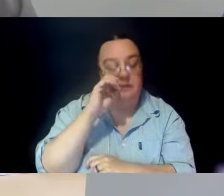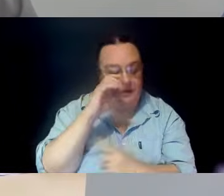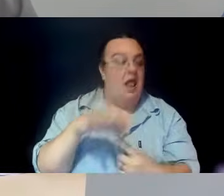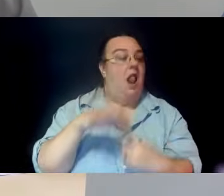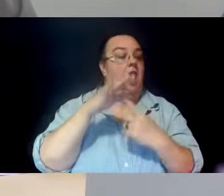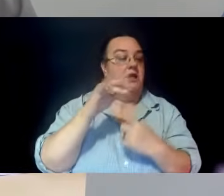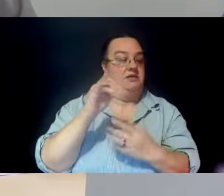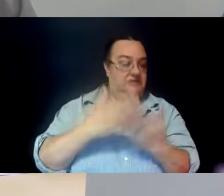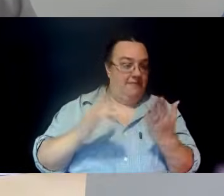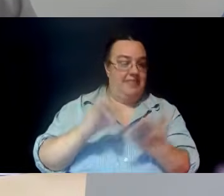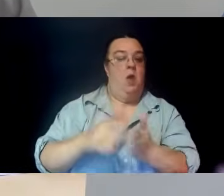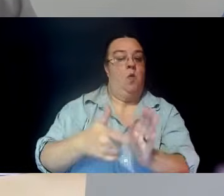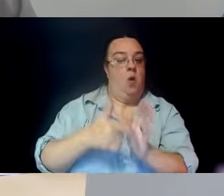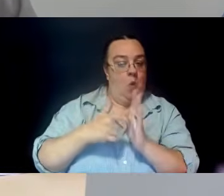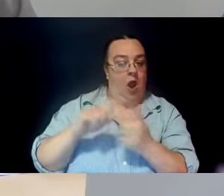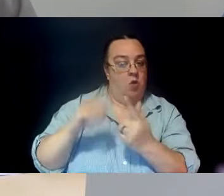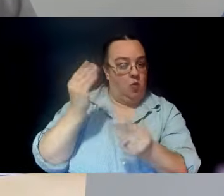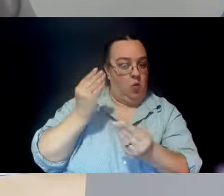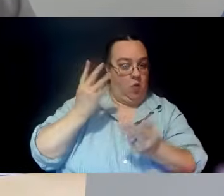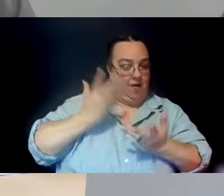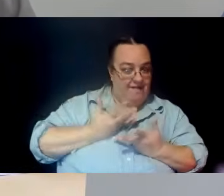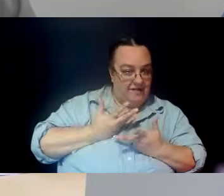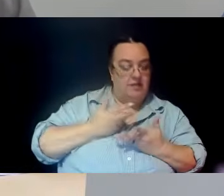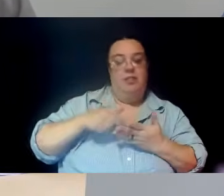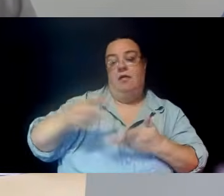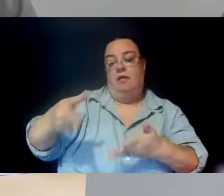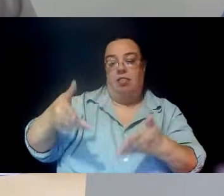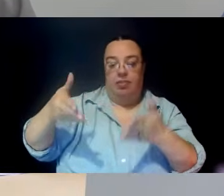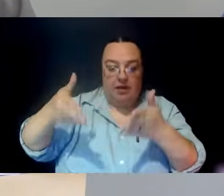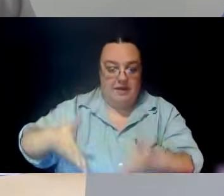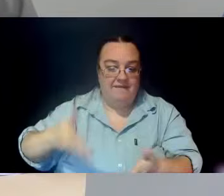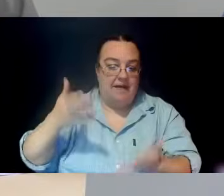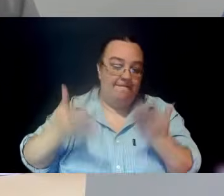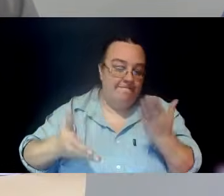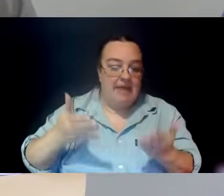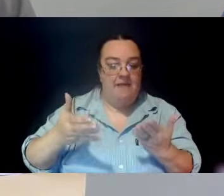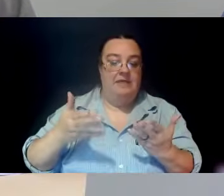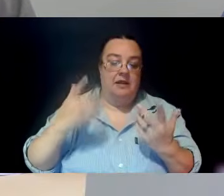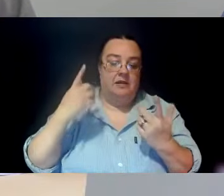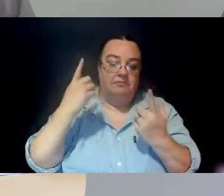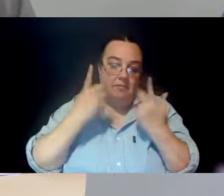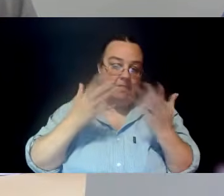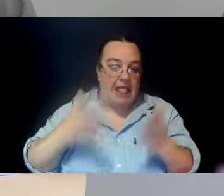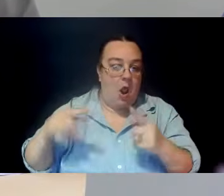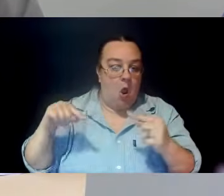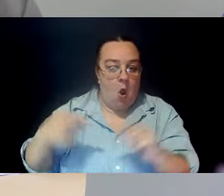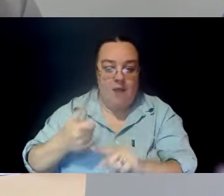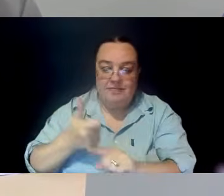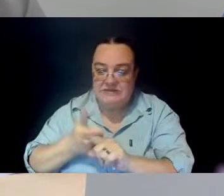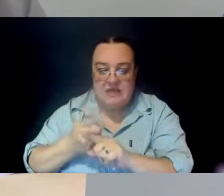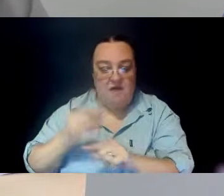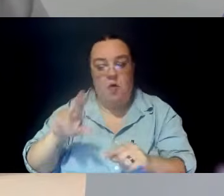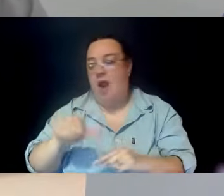requires notification to me that an individual may be planning harm to themselves or others, which I'm not concerned